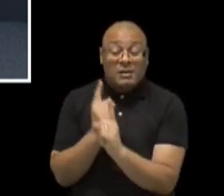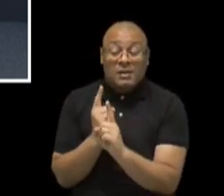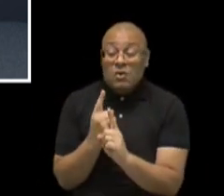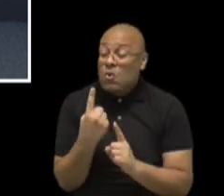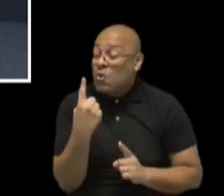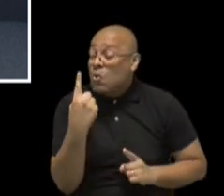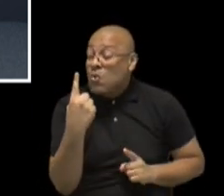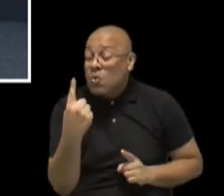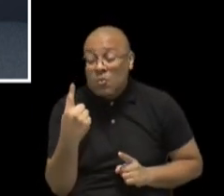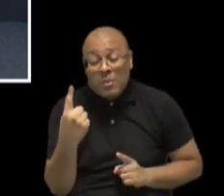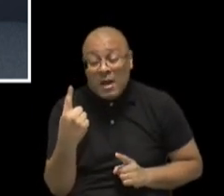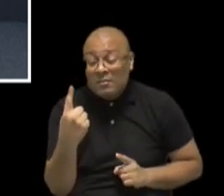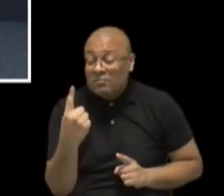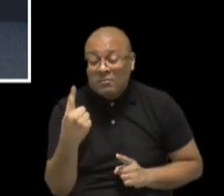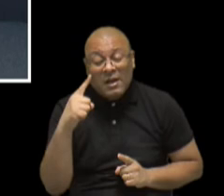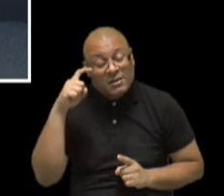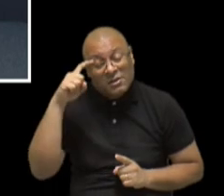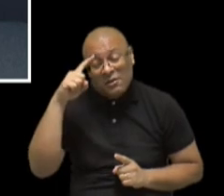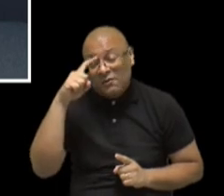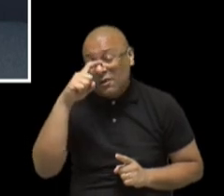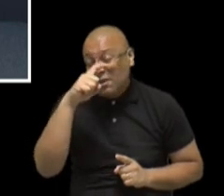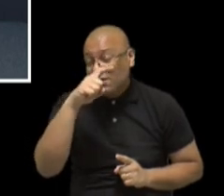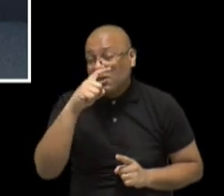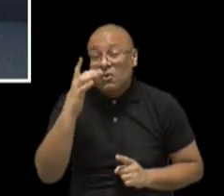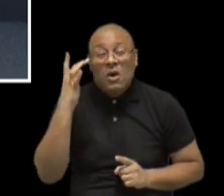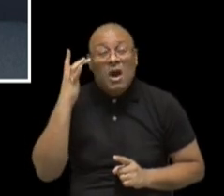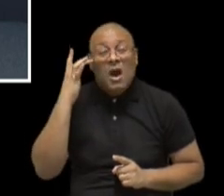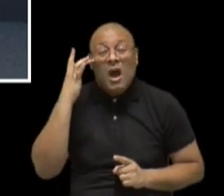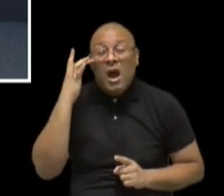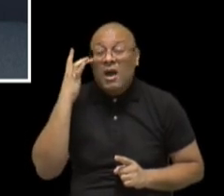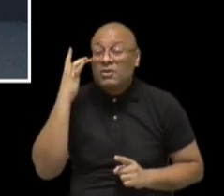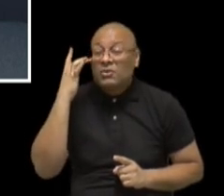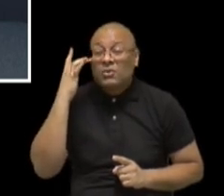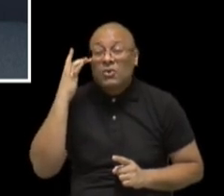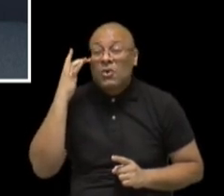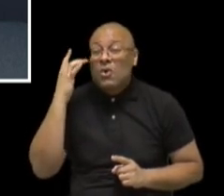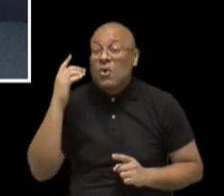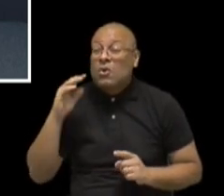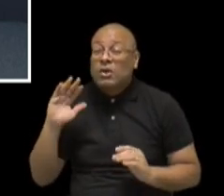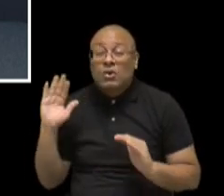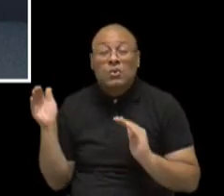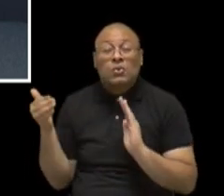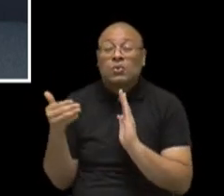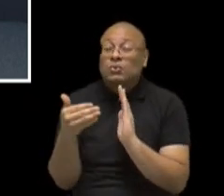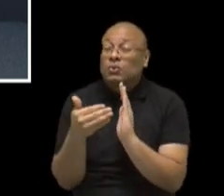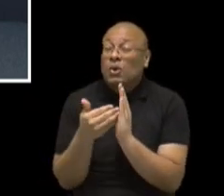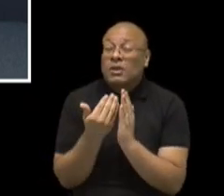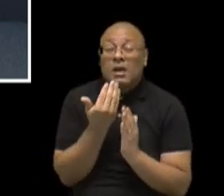And actually, solid is really not part